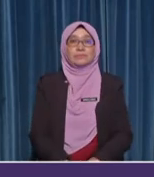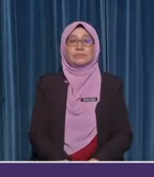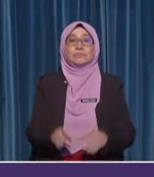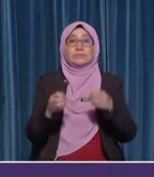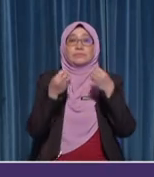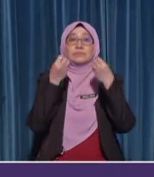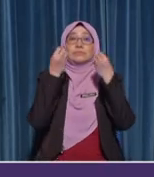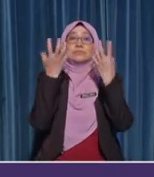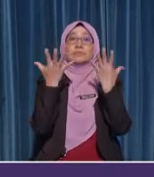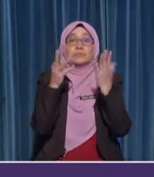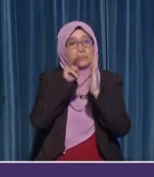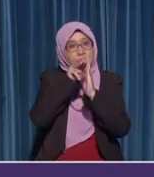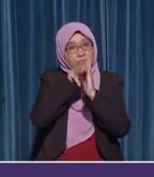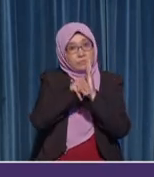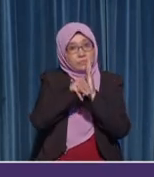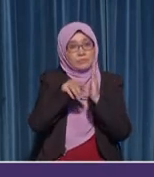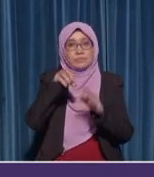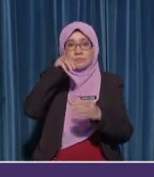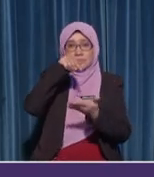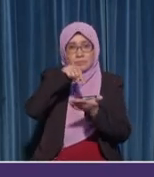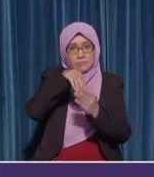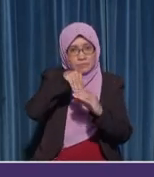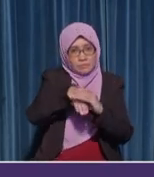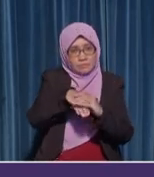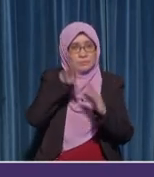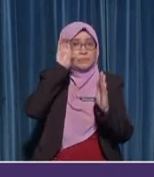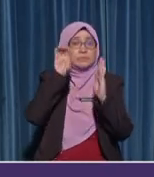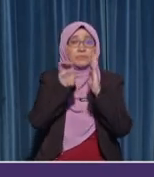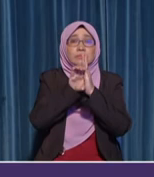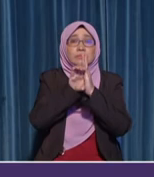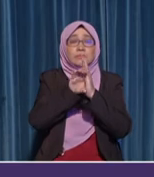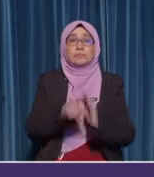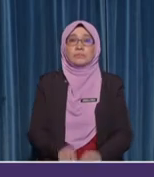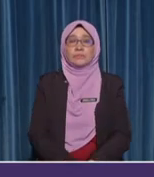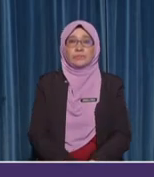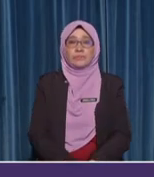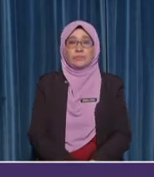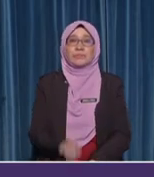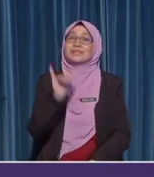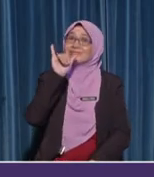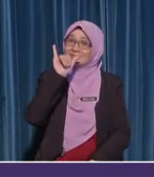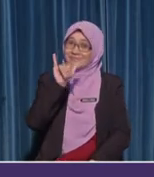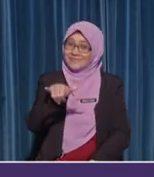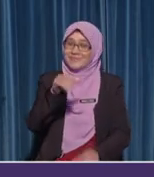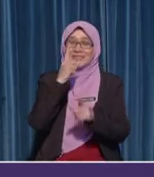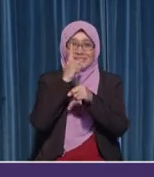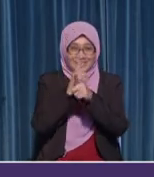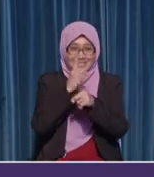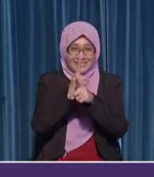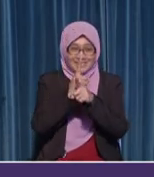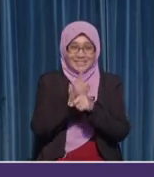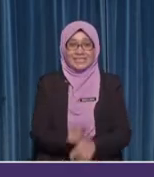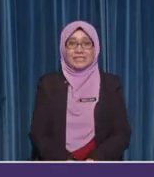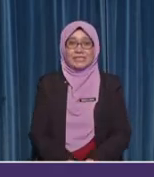minutes is shown in this picture? Yes, correct.